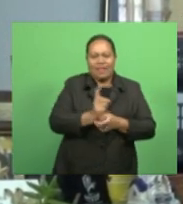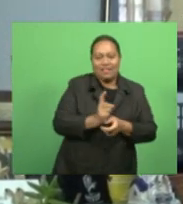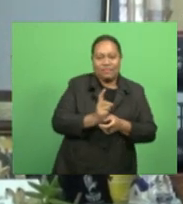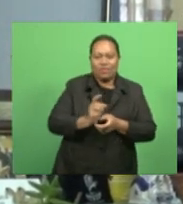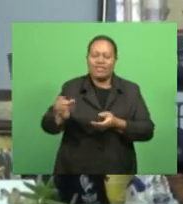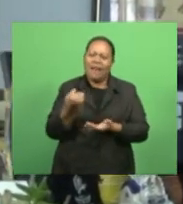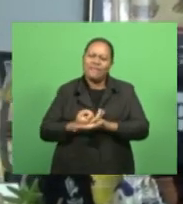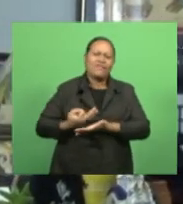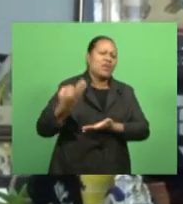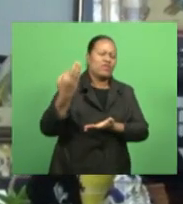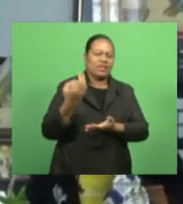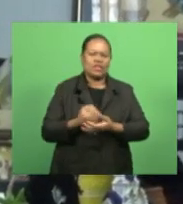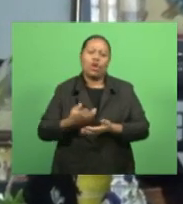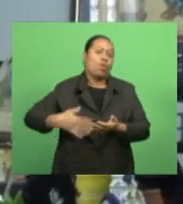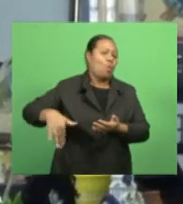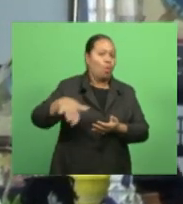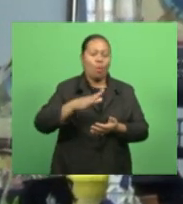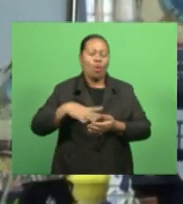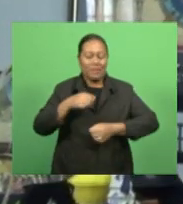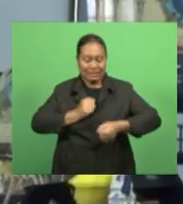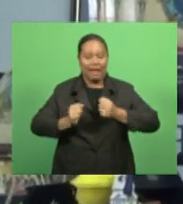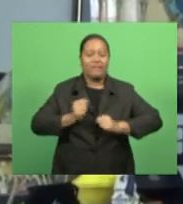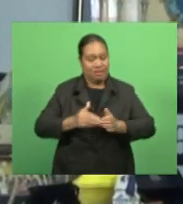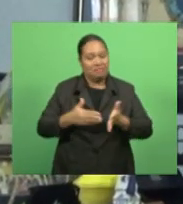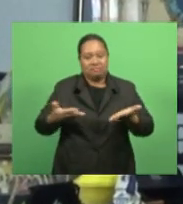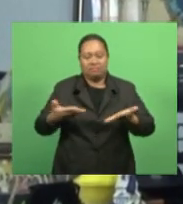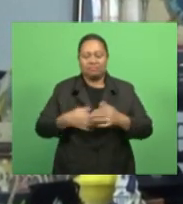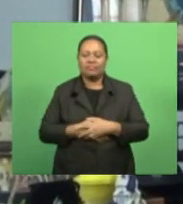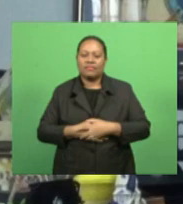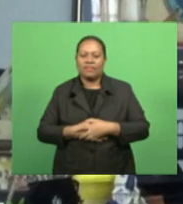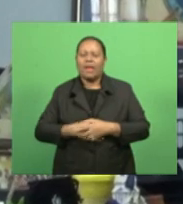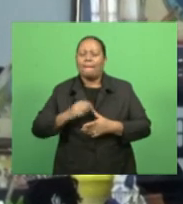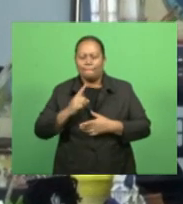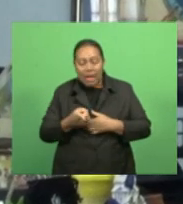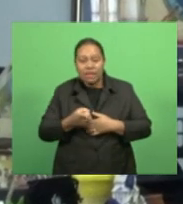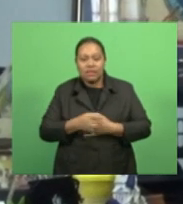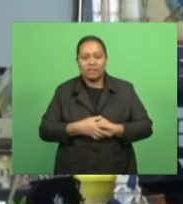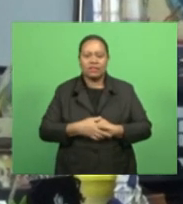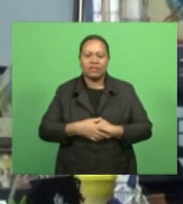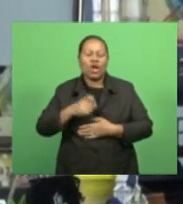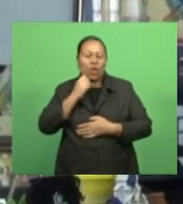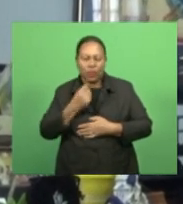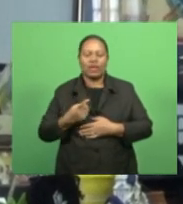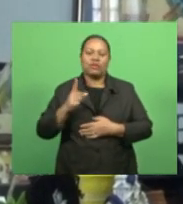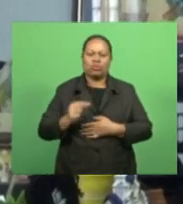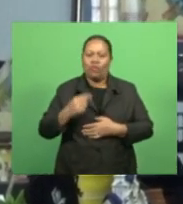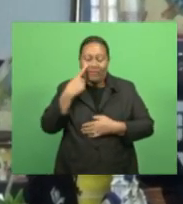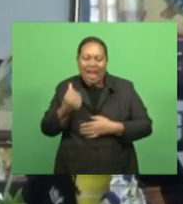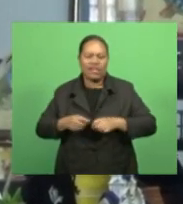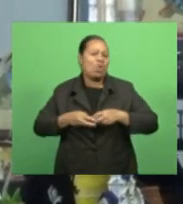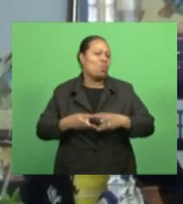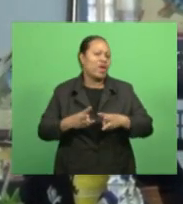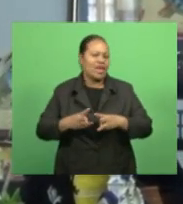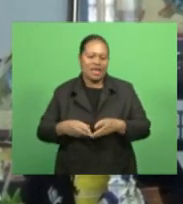fundraising, and everyone suffering now, we're going to have to be quite strategic as to the type